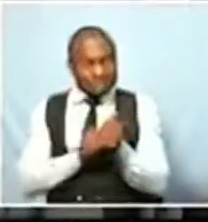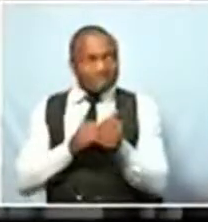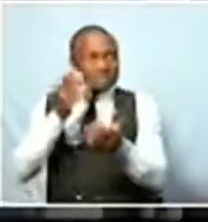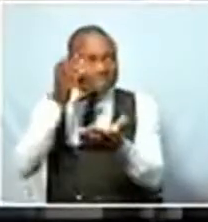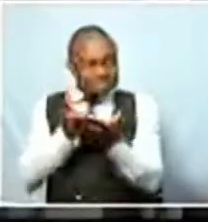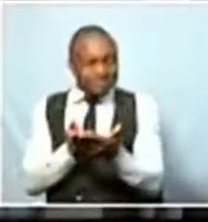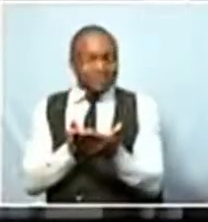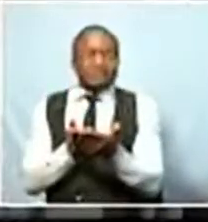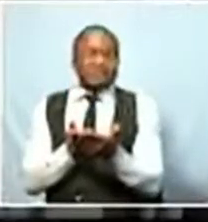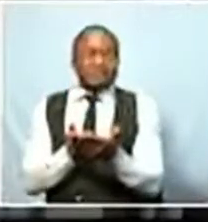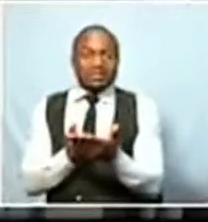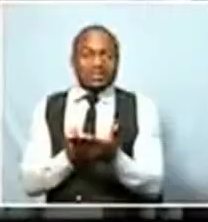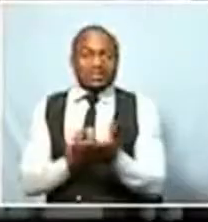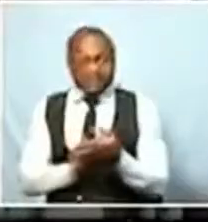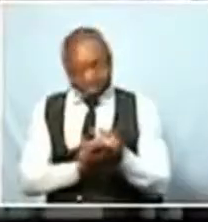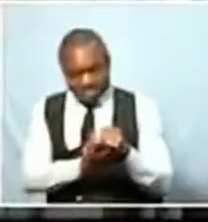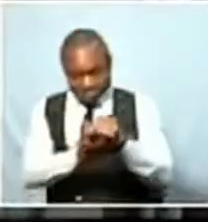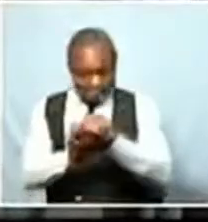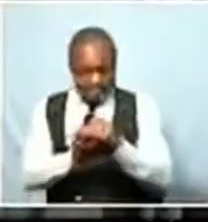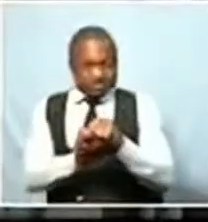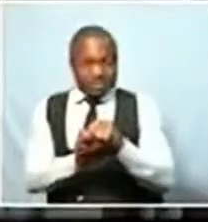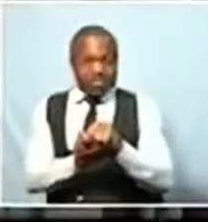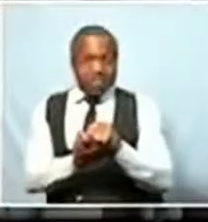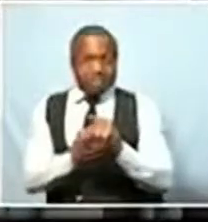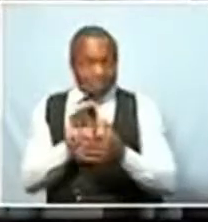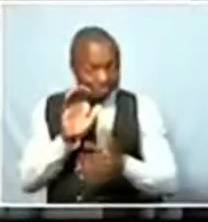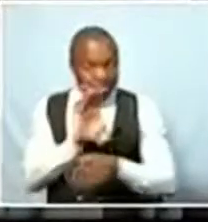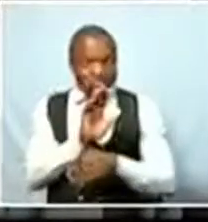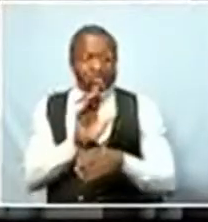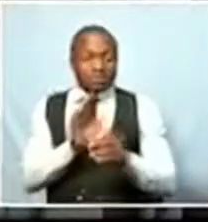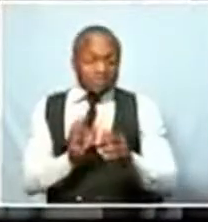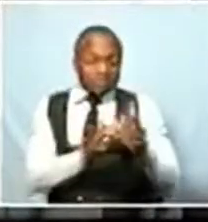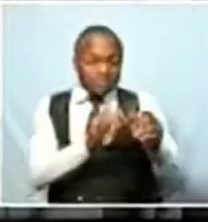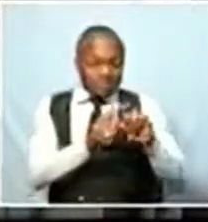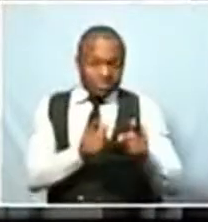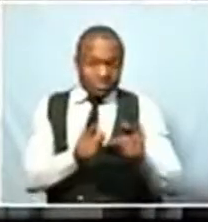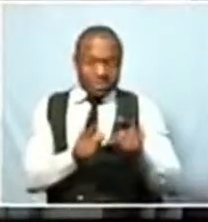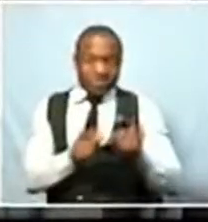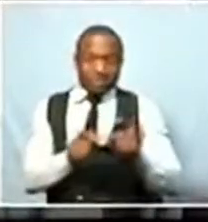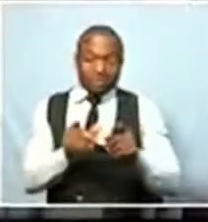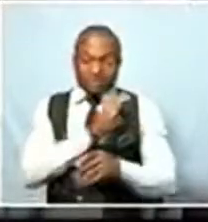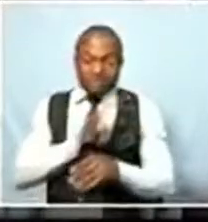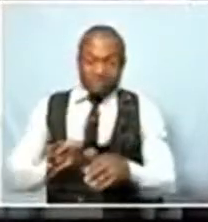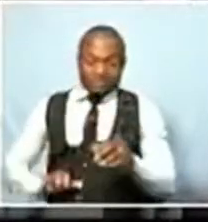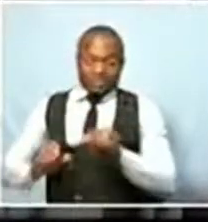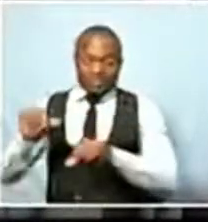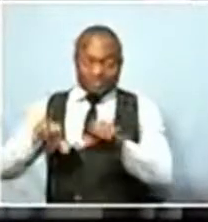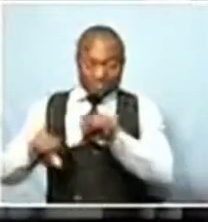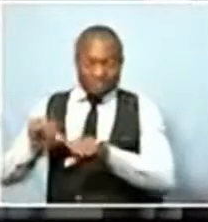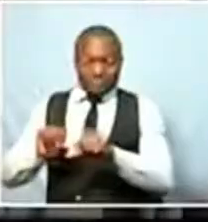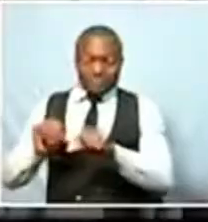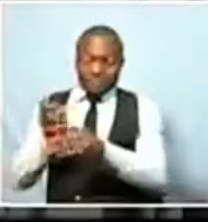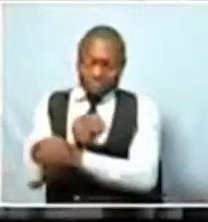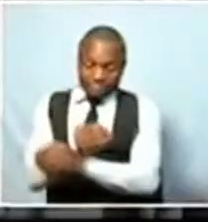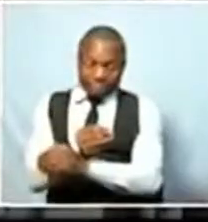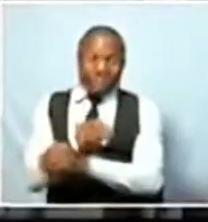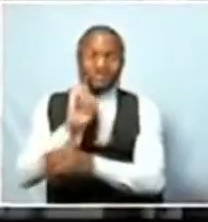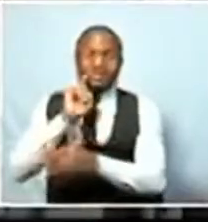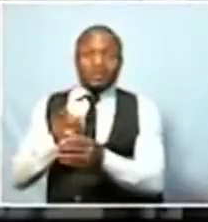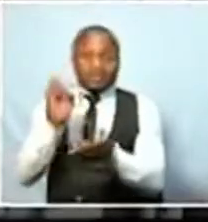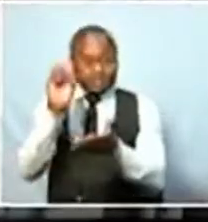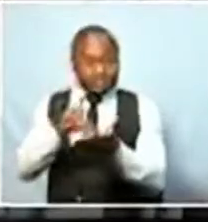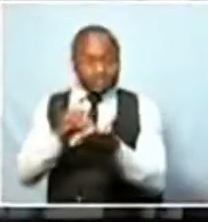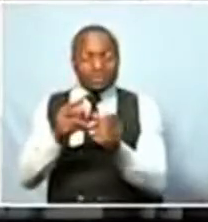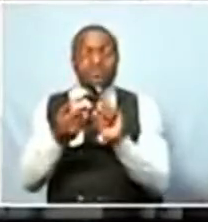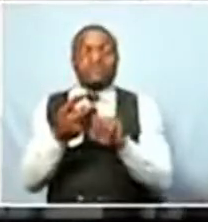this incorporated on your side, but on the auditees it's missing. So we need this to be included. And